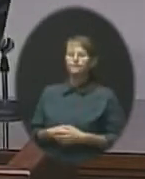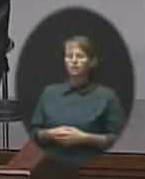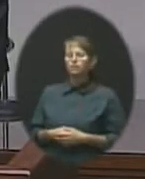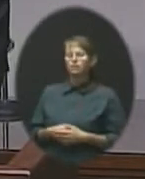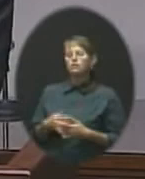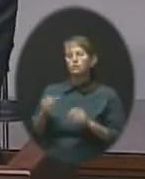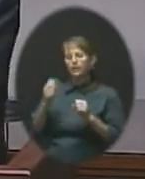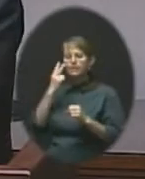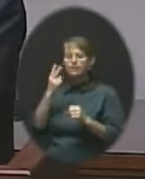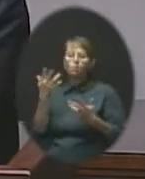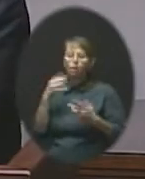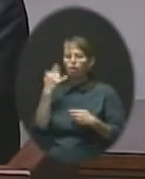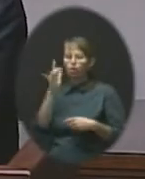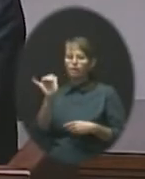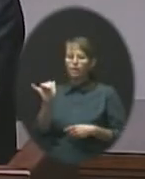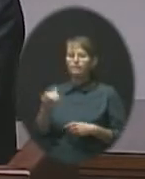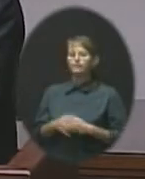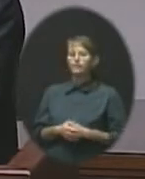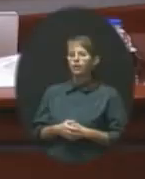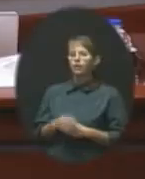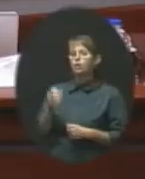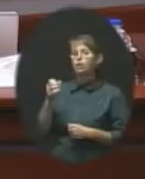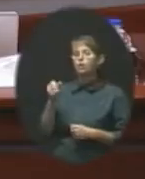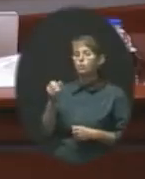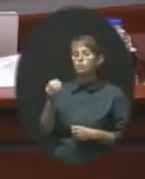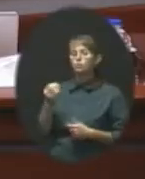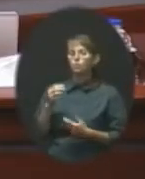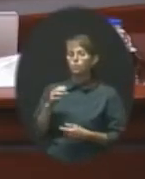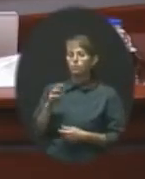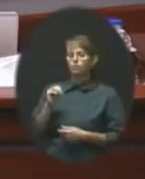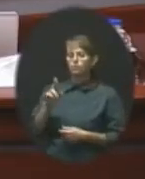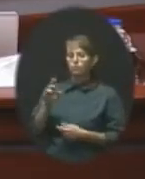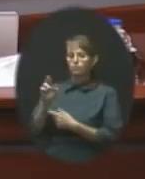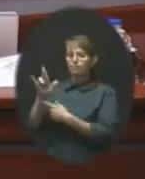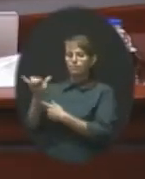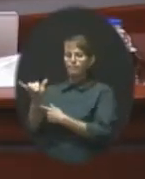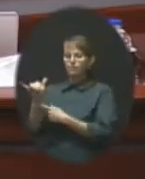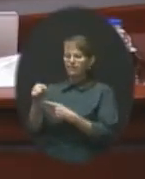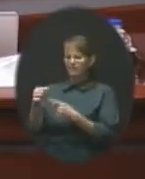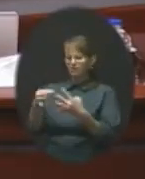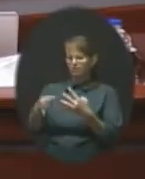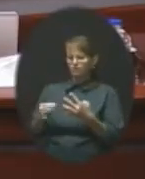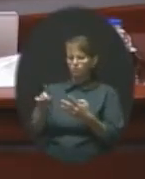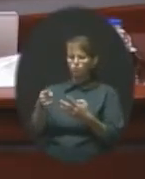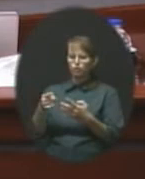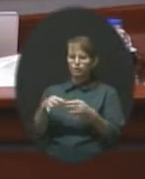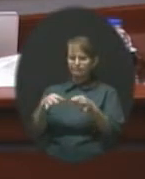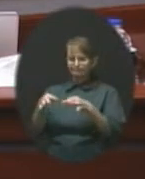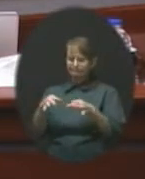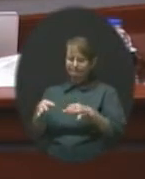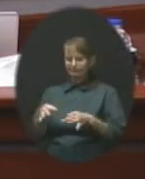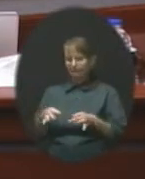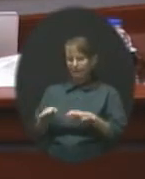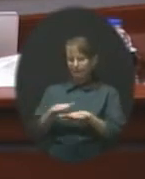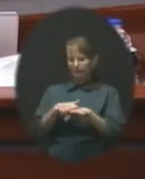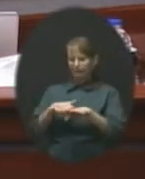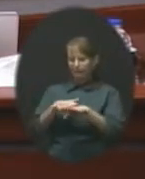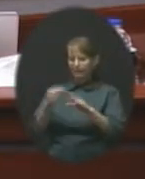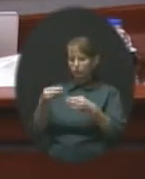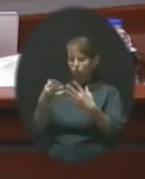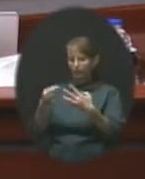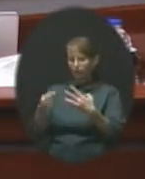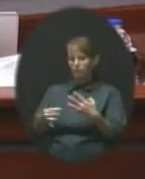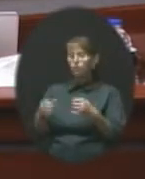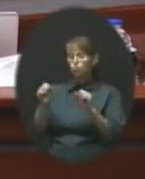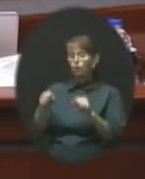second part of that, these options were just outlined by staff just to give you literally some options. You can accept